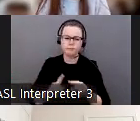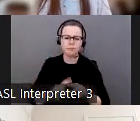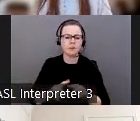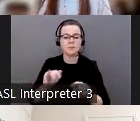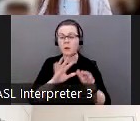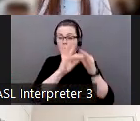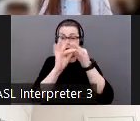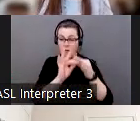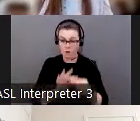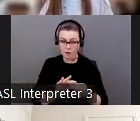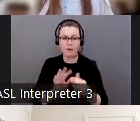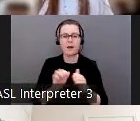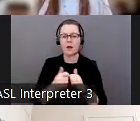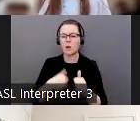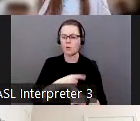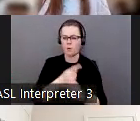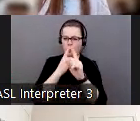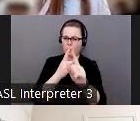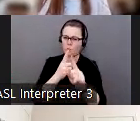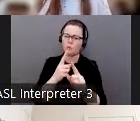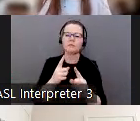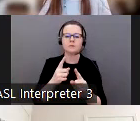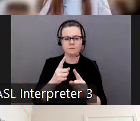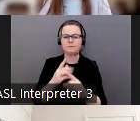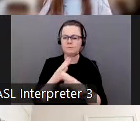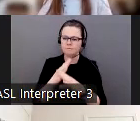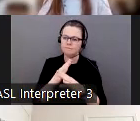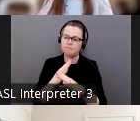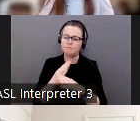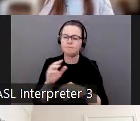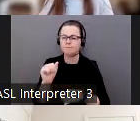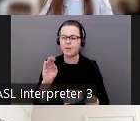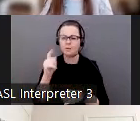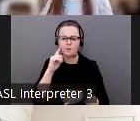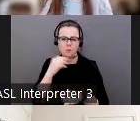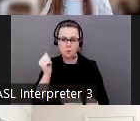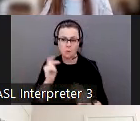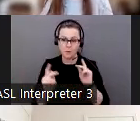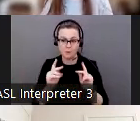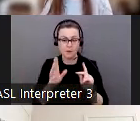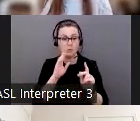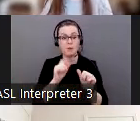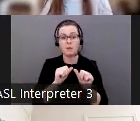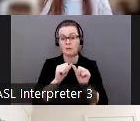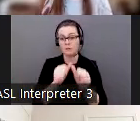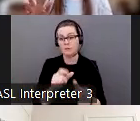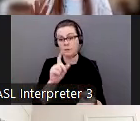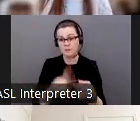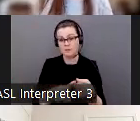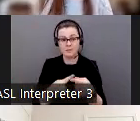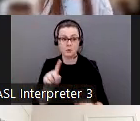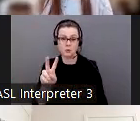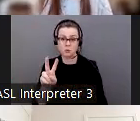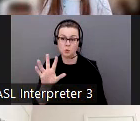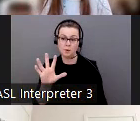persons. So without further ado, I will allow you to go, and we will, this session will end at just 2:50, just a little bit